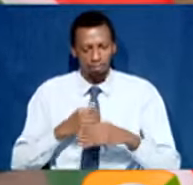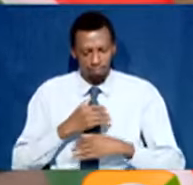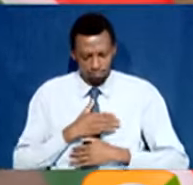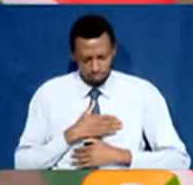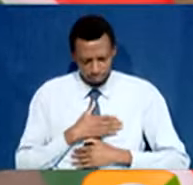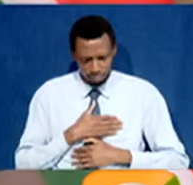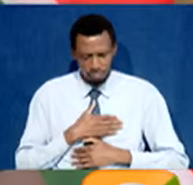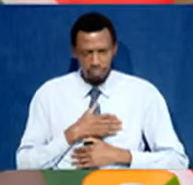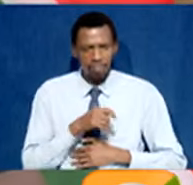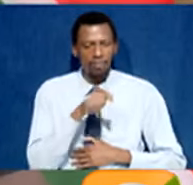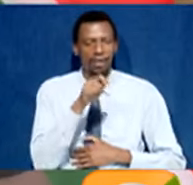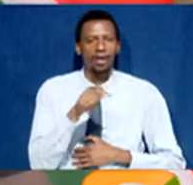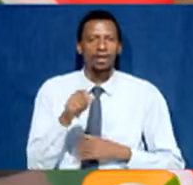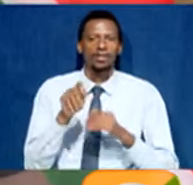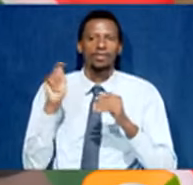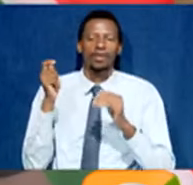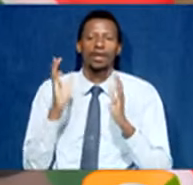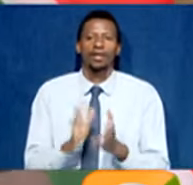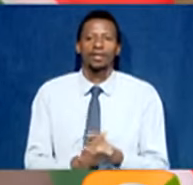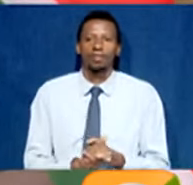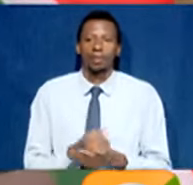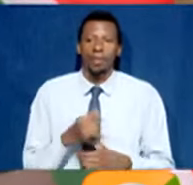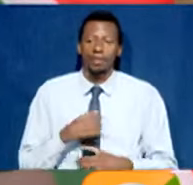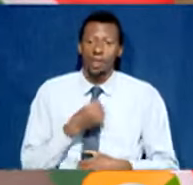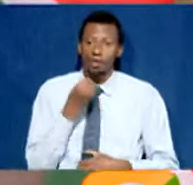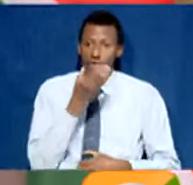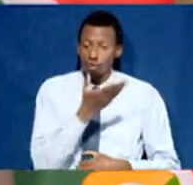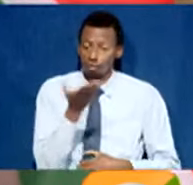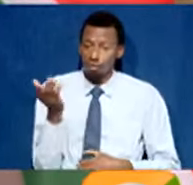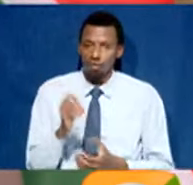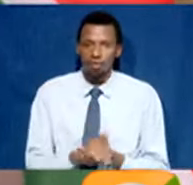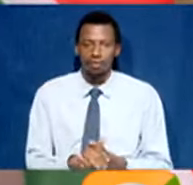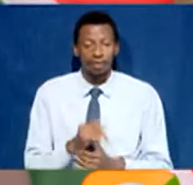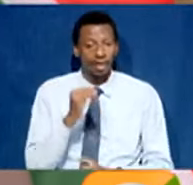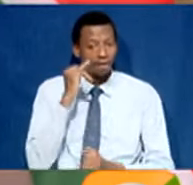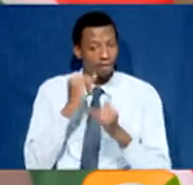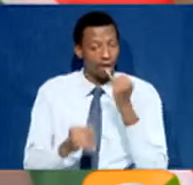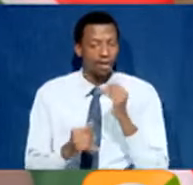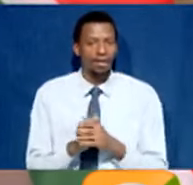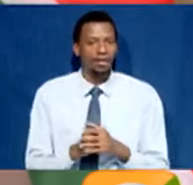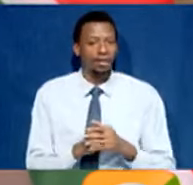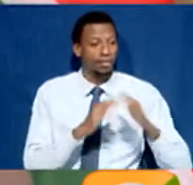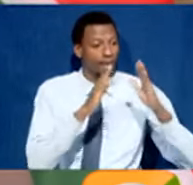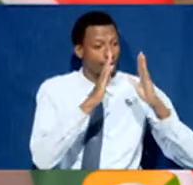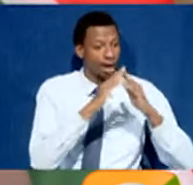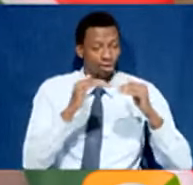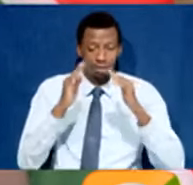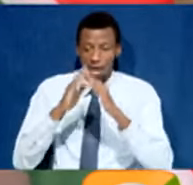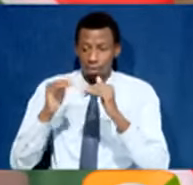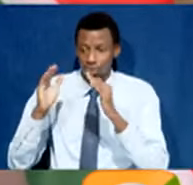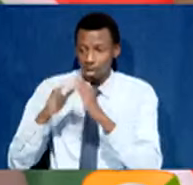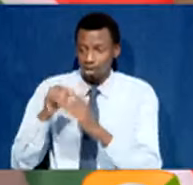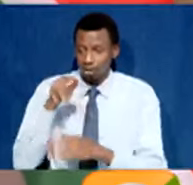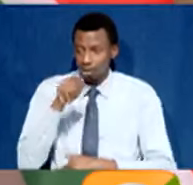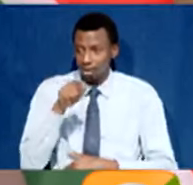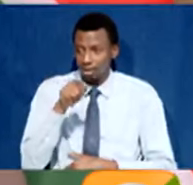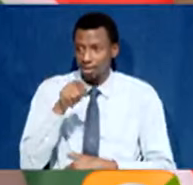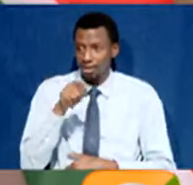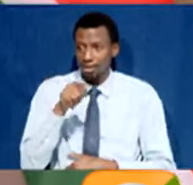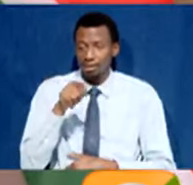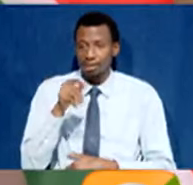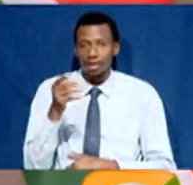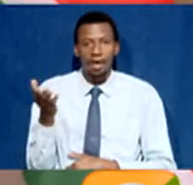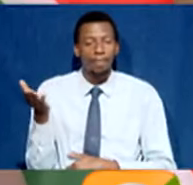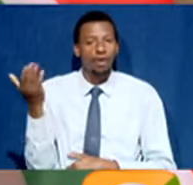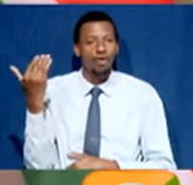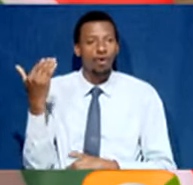tell you, finally, housing was a program that was in the